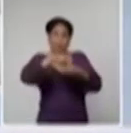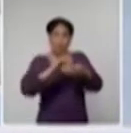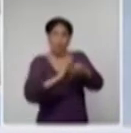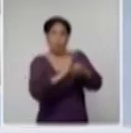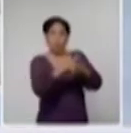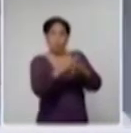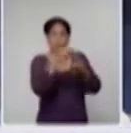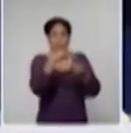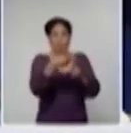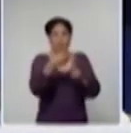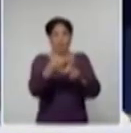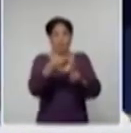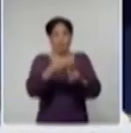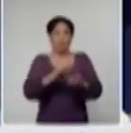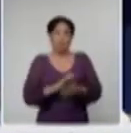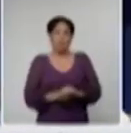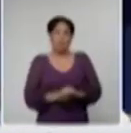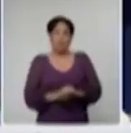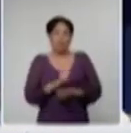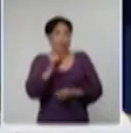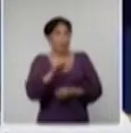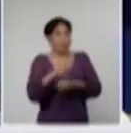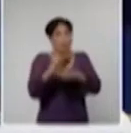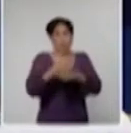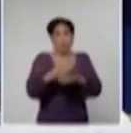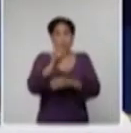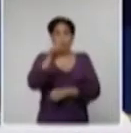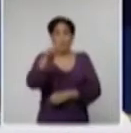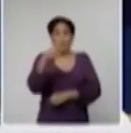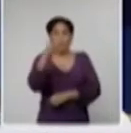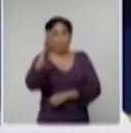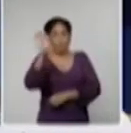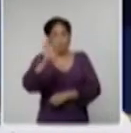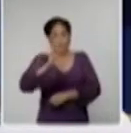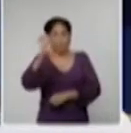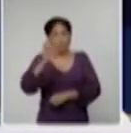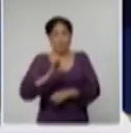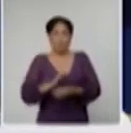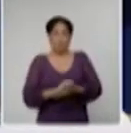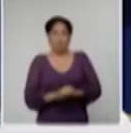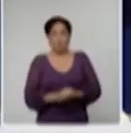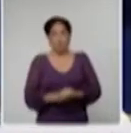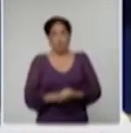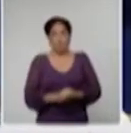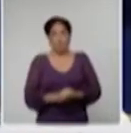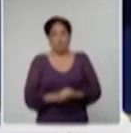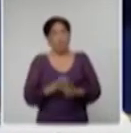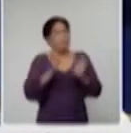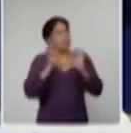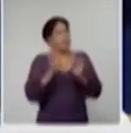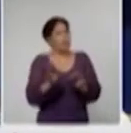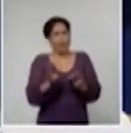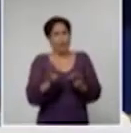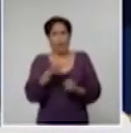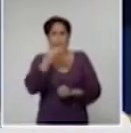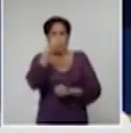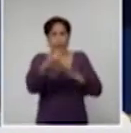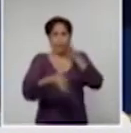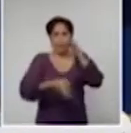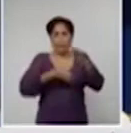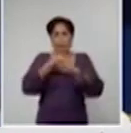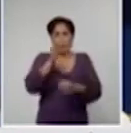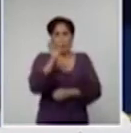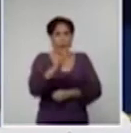other provinces, 46 from Pinar del Rio, 55 from Mayabeque, 61 from Villa